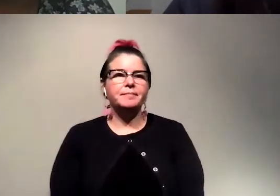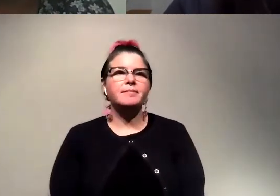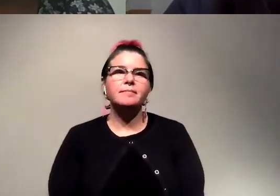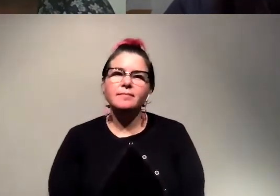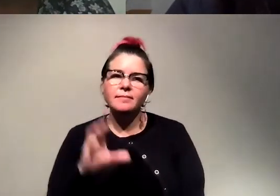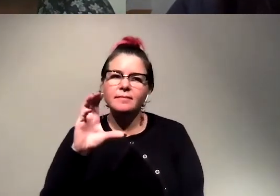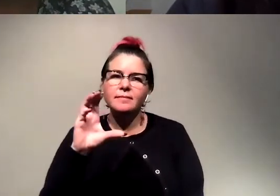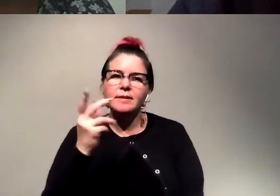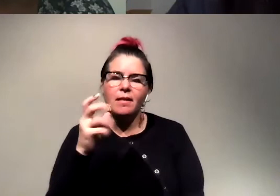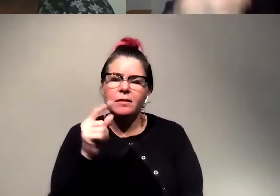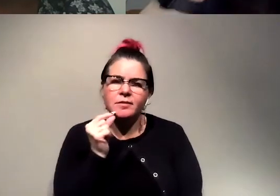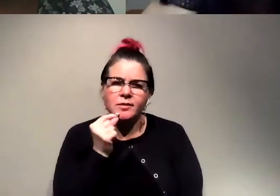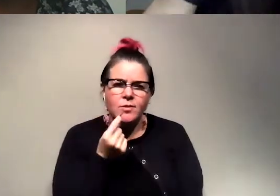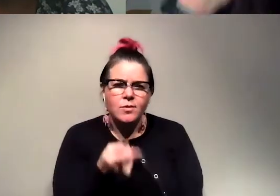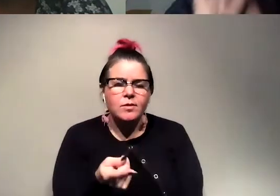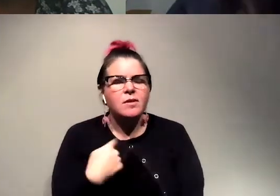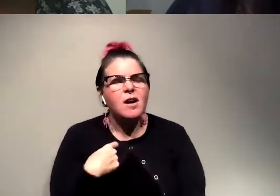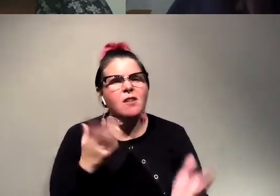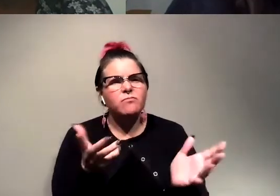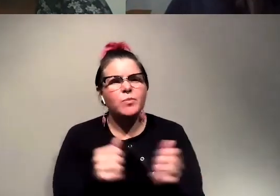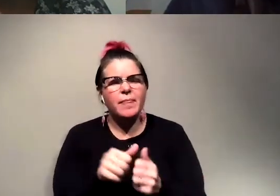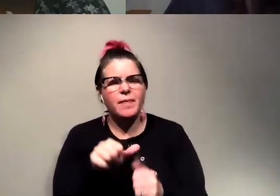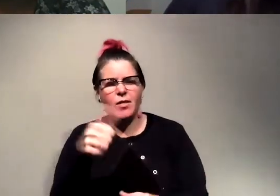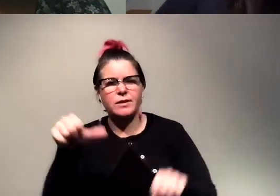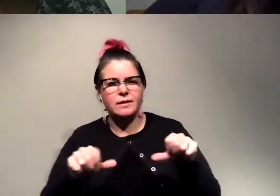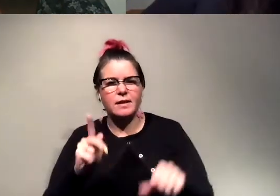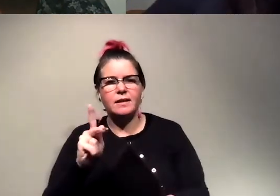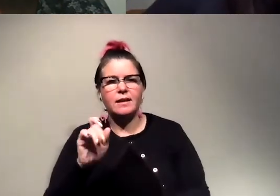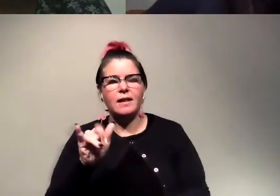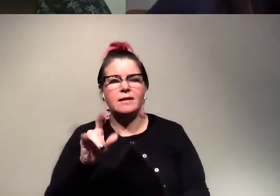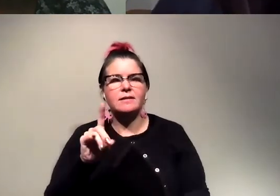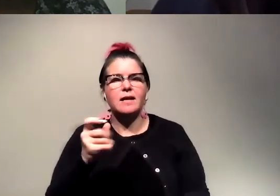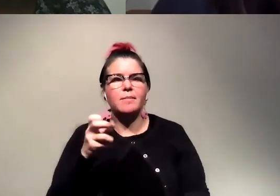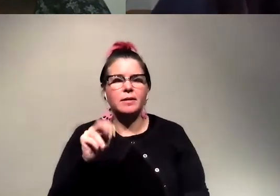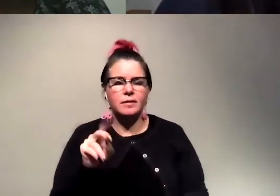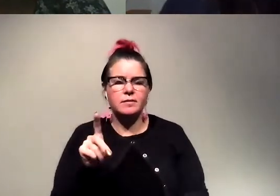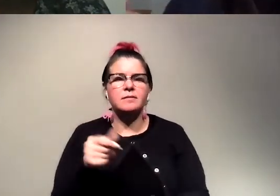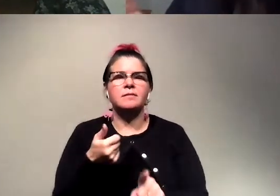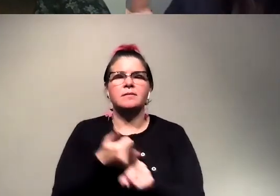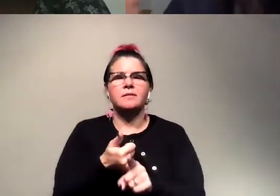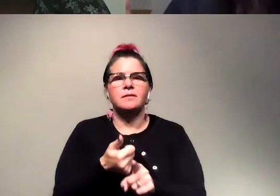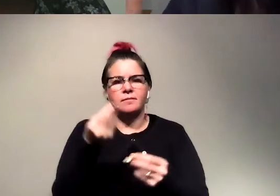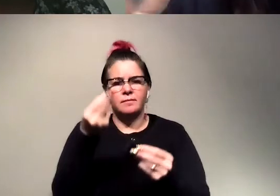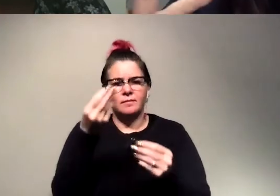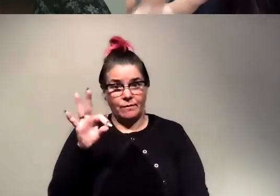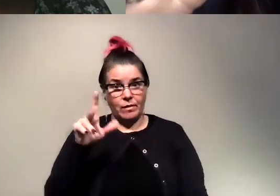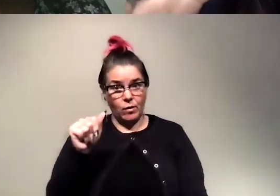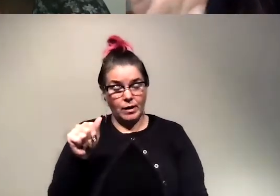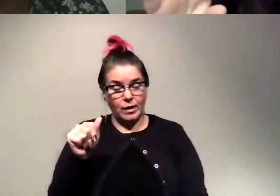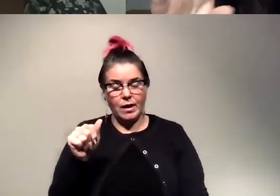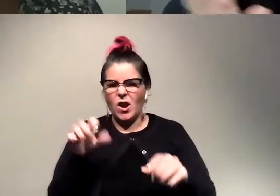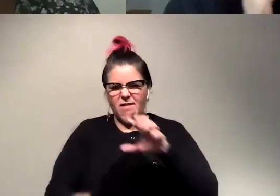cool. I was talking to a scientist named Kelly Diamond, and she was telling me that in Florida, they're invasive. And